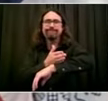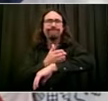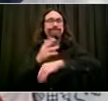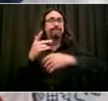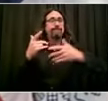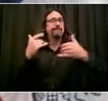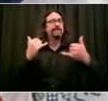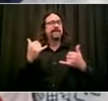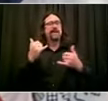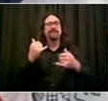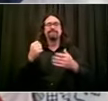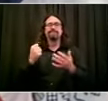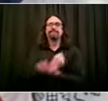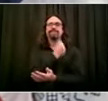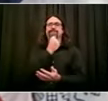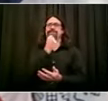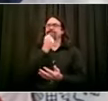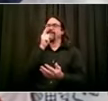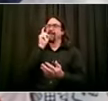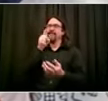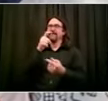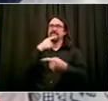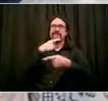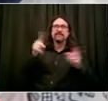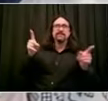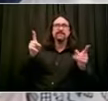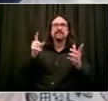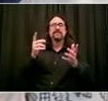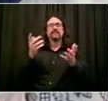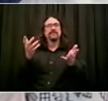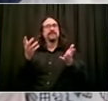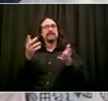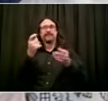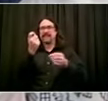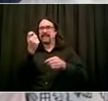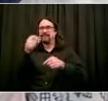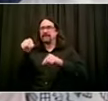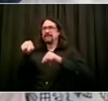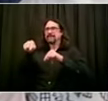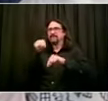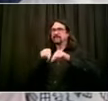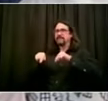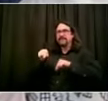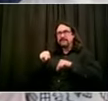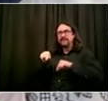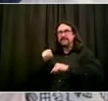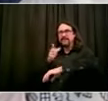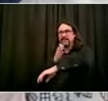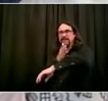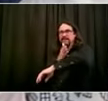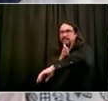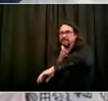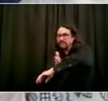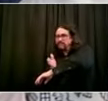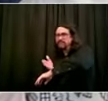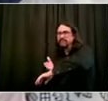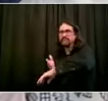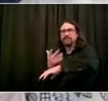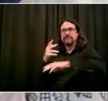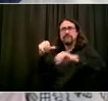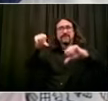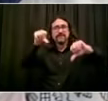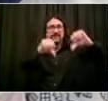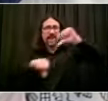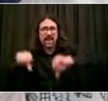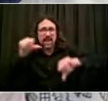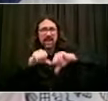a pause is all part of fighting back against the disease. It is what worked for us before, and it will work for us again. Now,